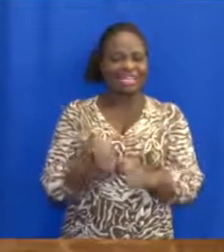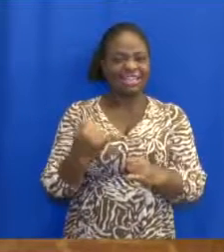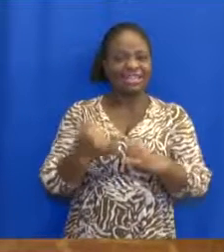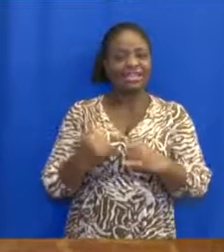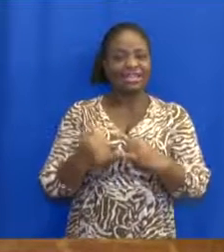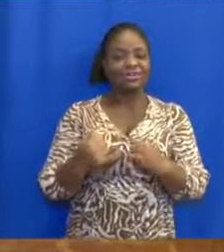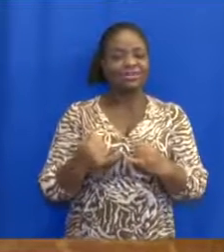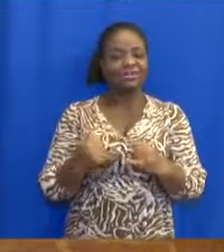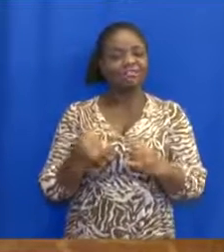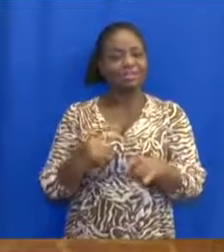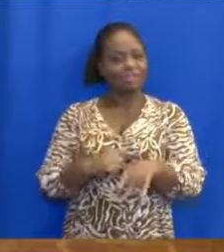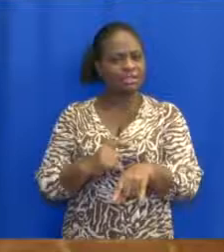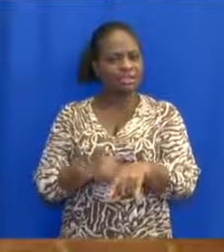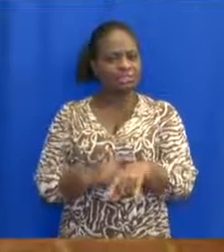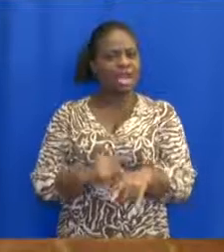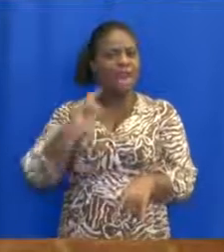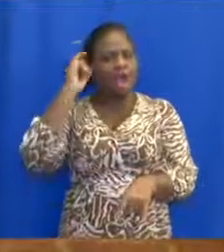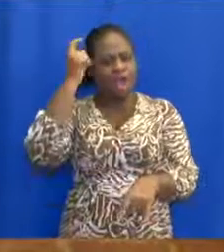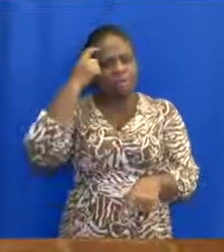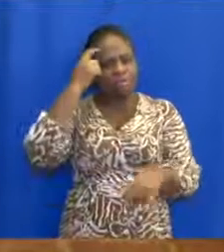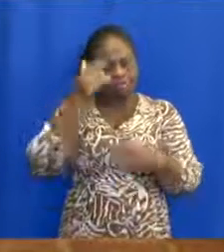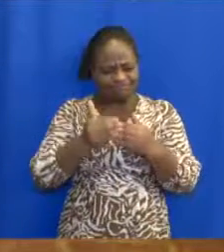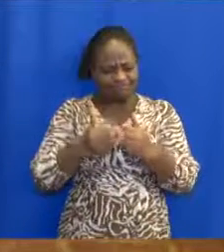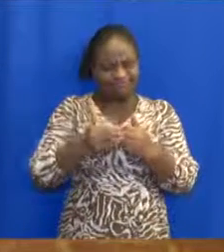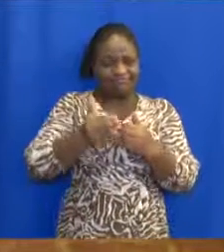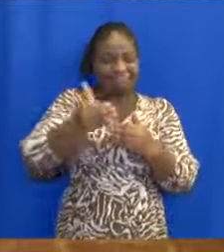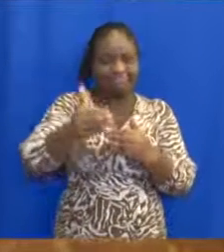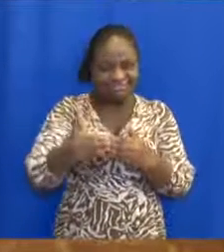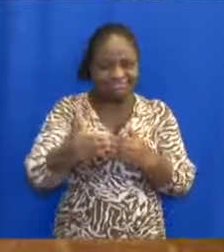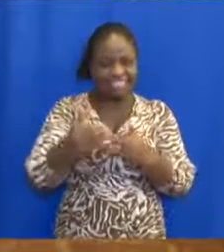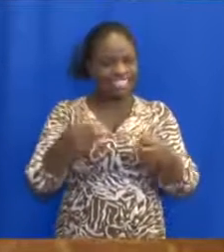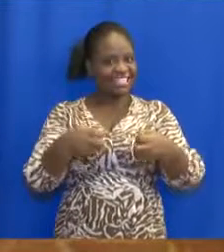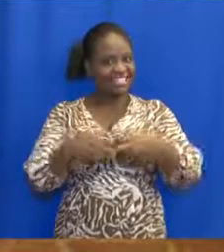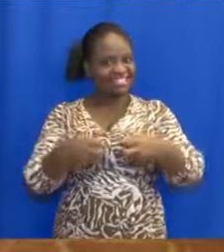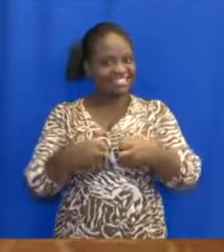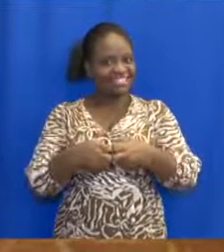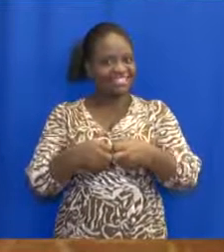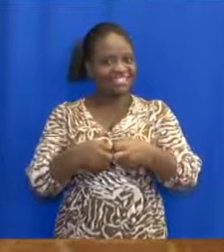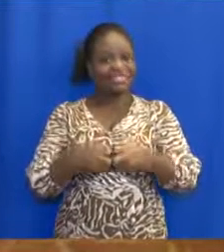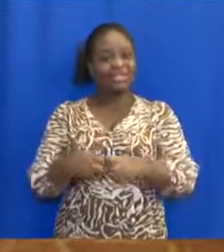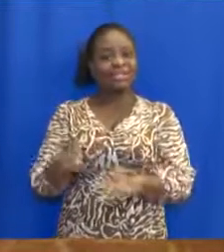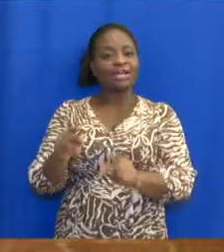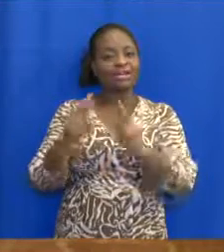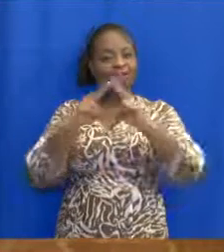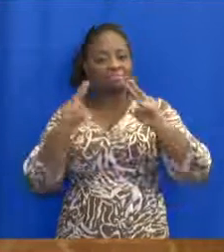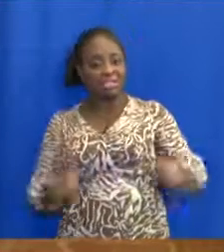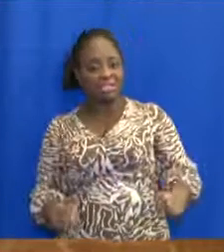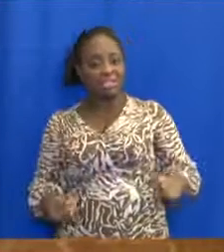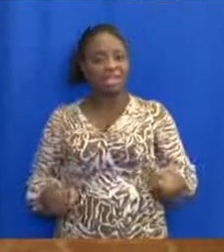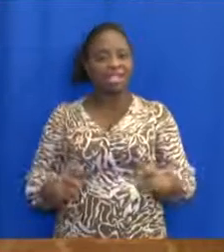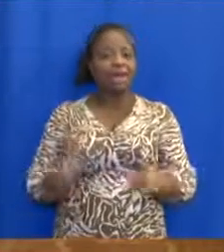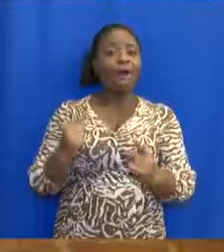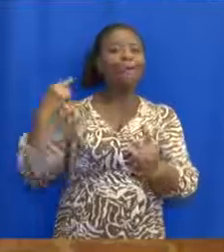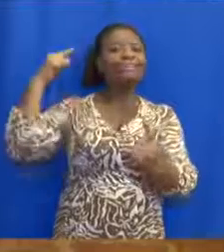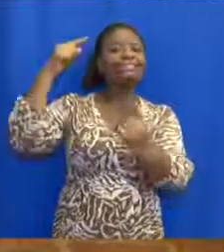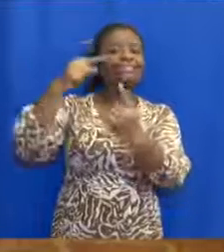period. Government is also extending the electricity supply to Lifeline tariff customers until the end of